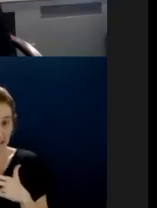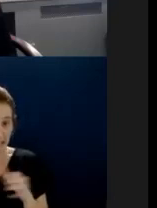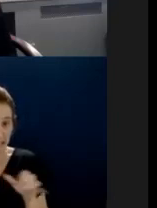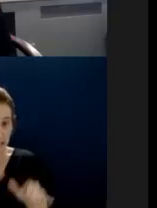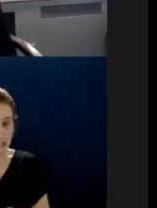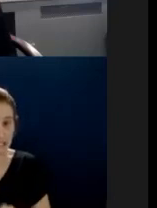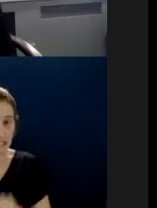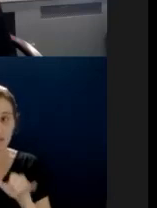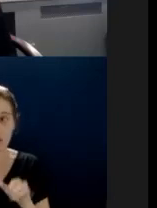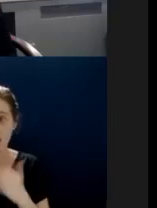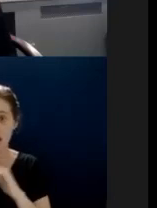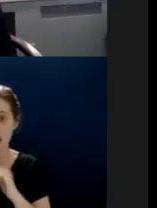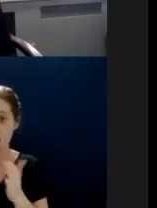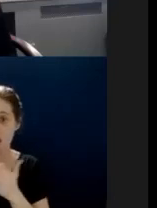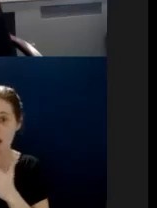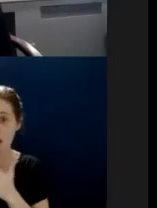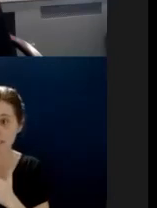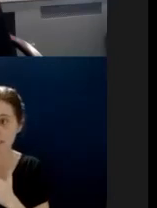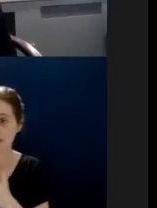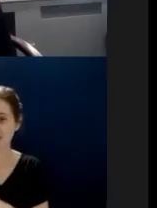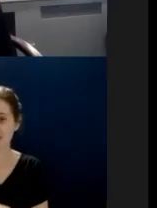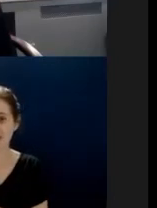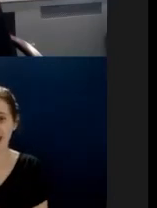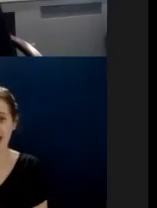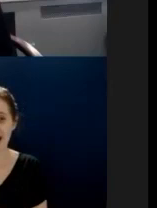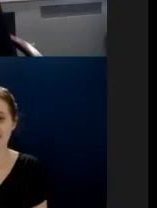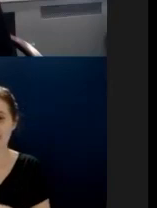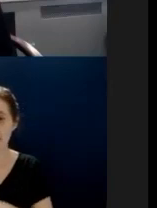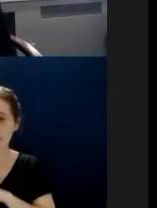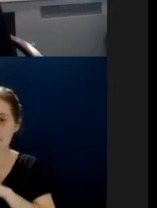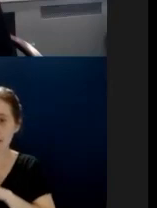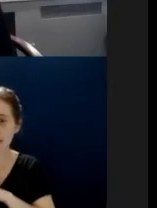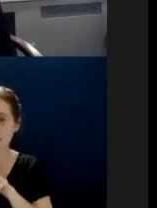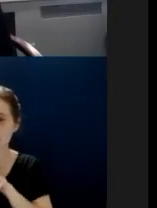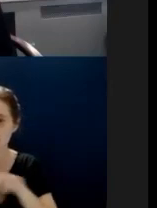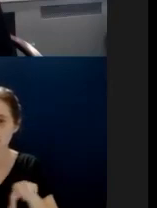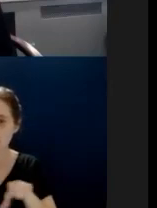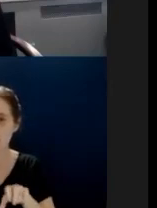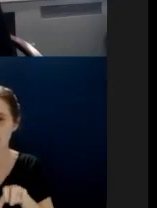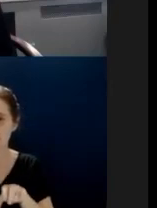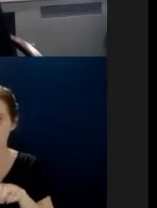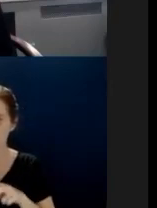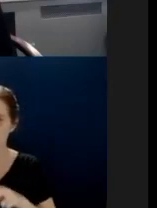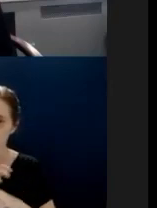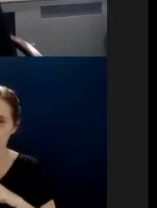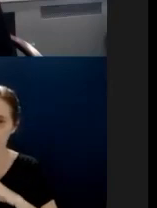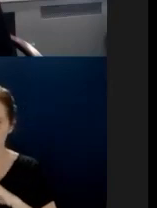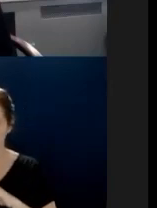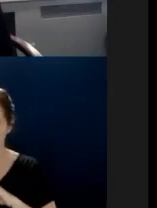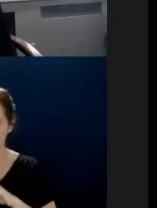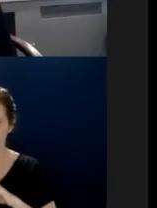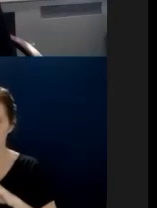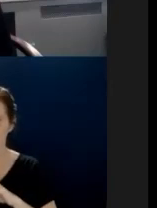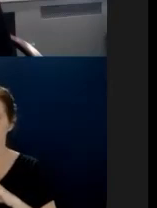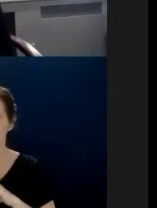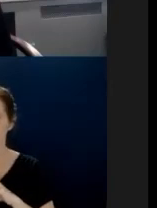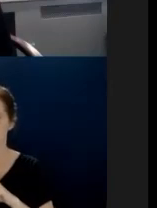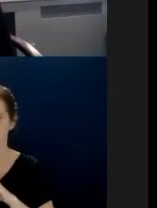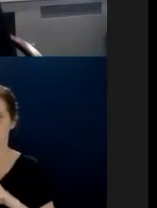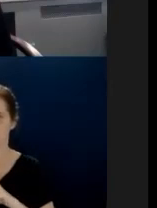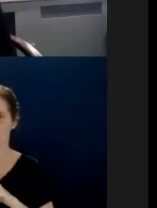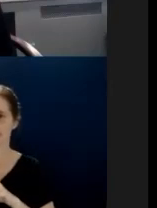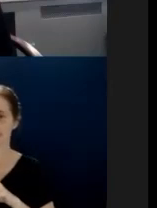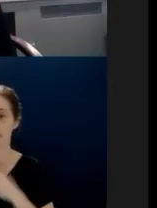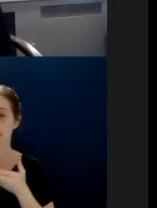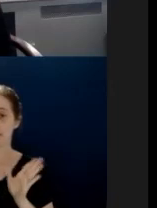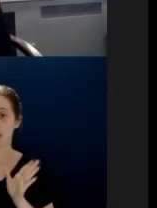for how often there should be a bench or a place for someone to rest to get from public transit